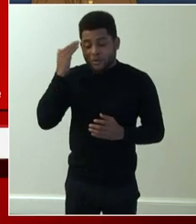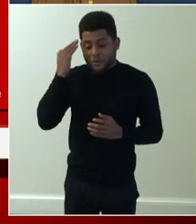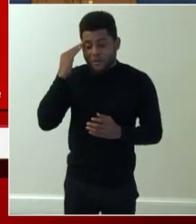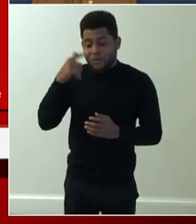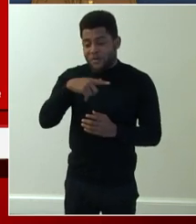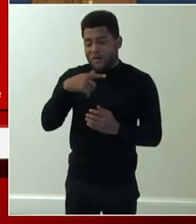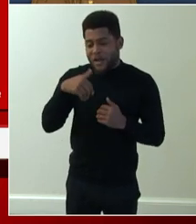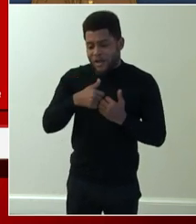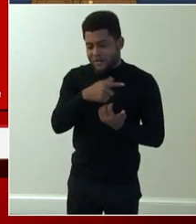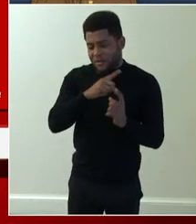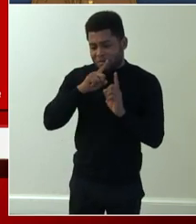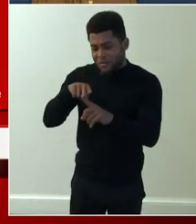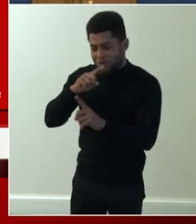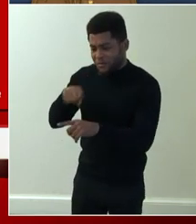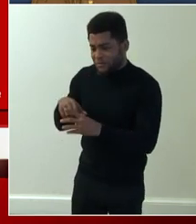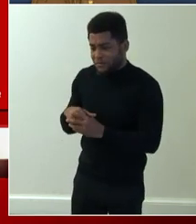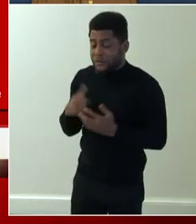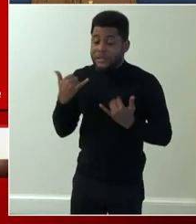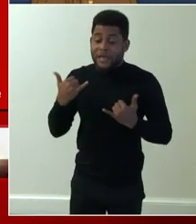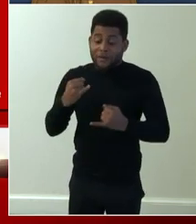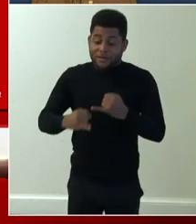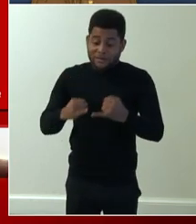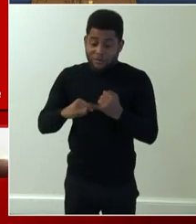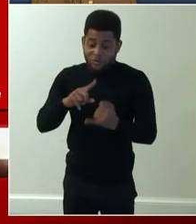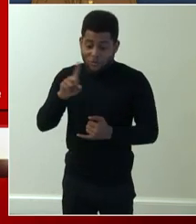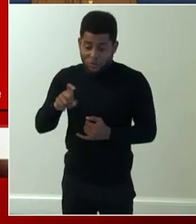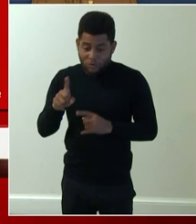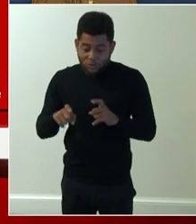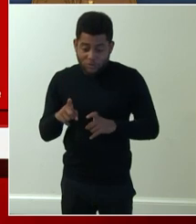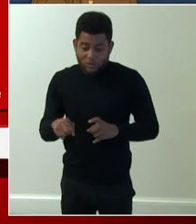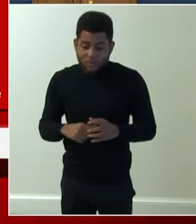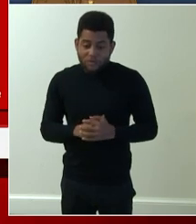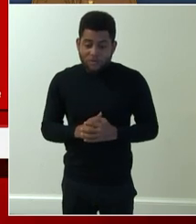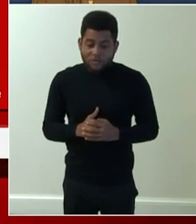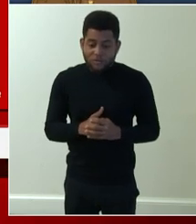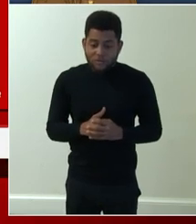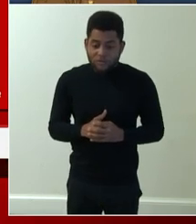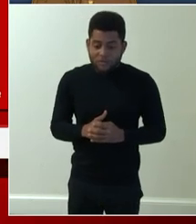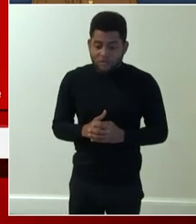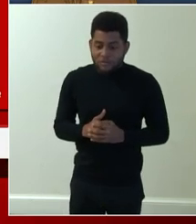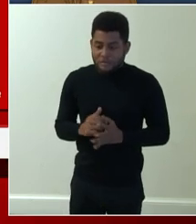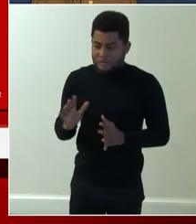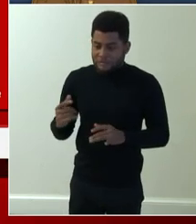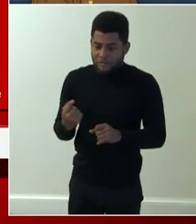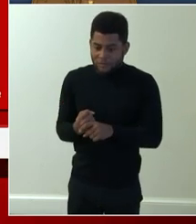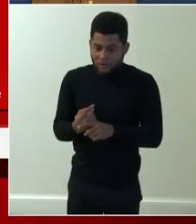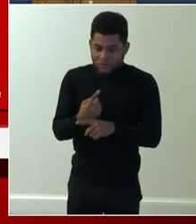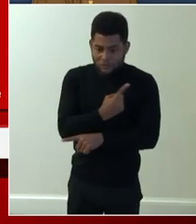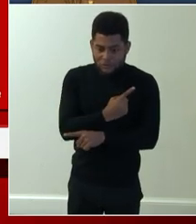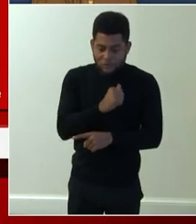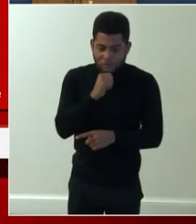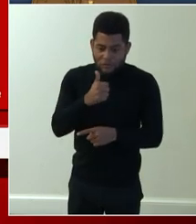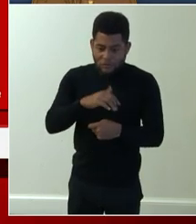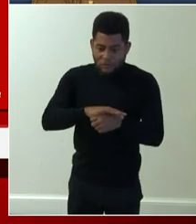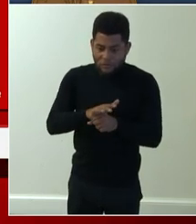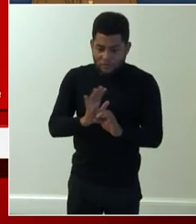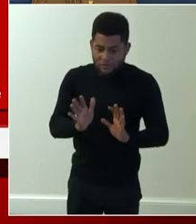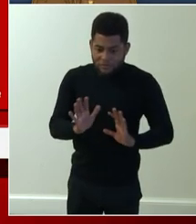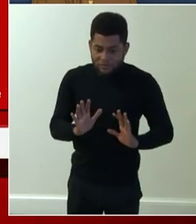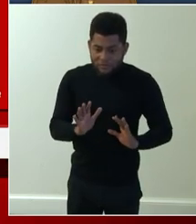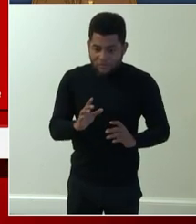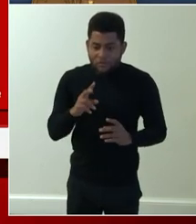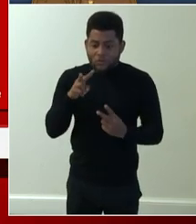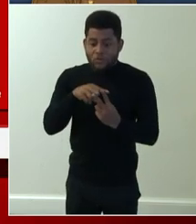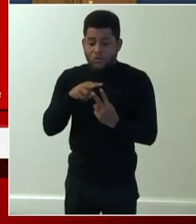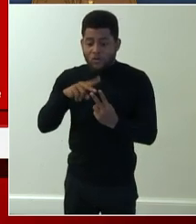Oh. Go ahead. Not on the topic of COVID, actually. Okay. 2 Capitol Hill related questions. I'm Liz from